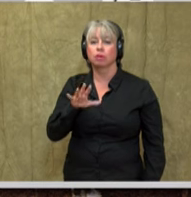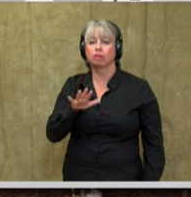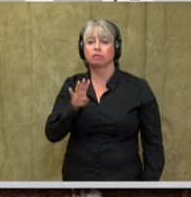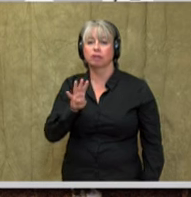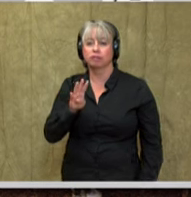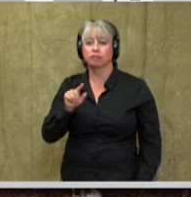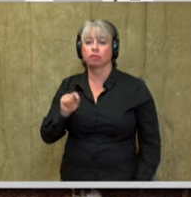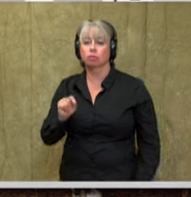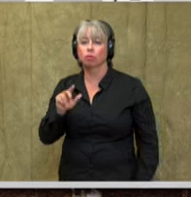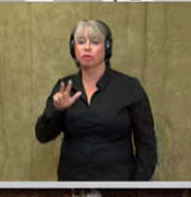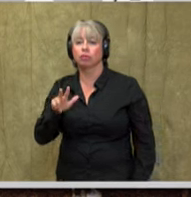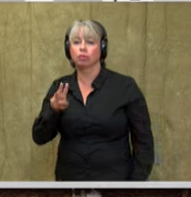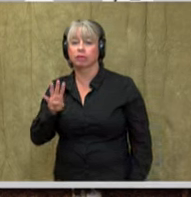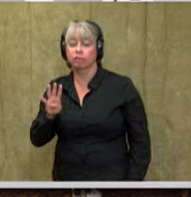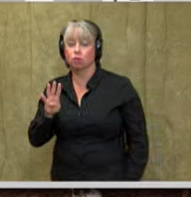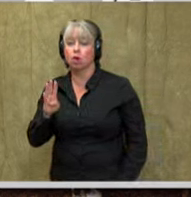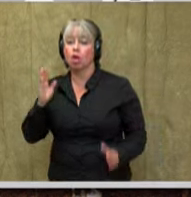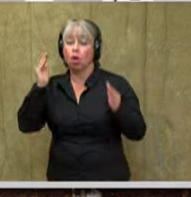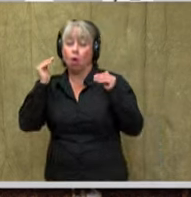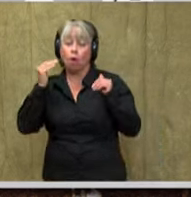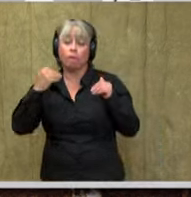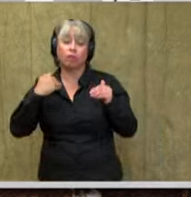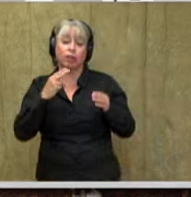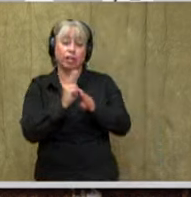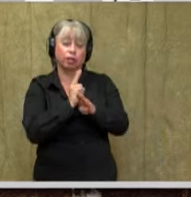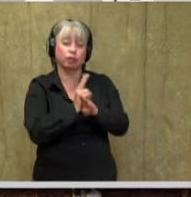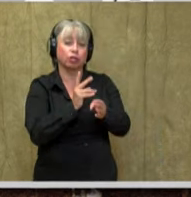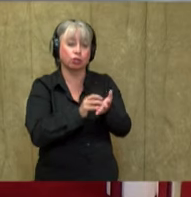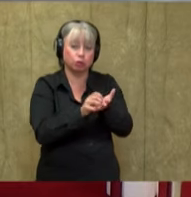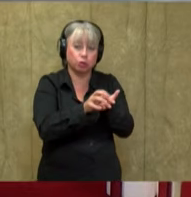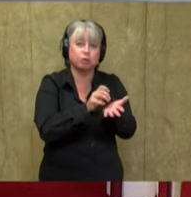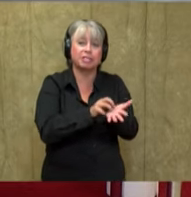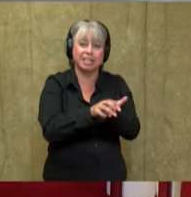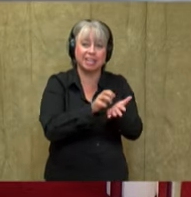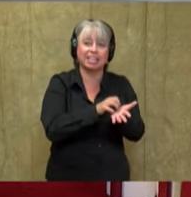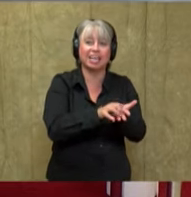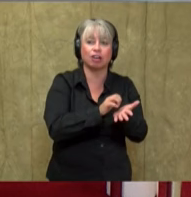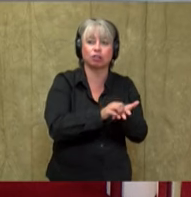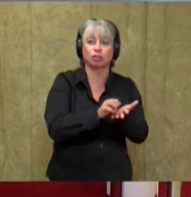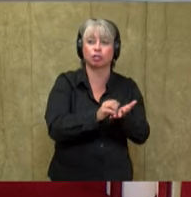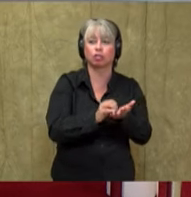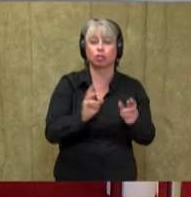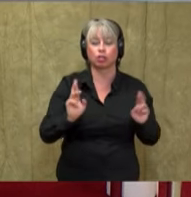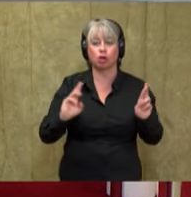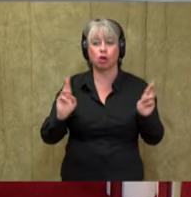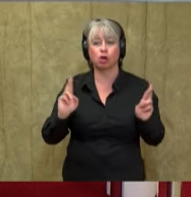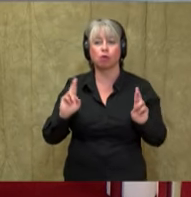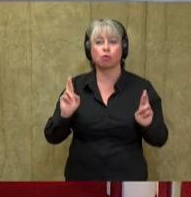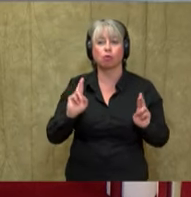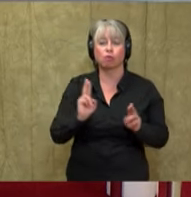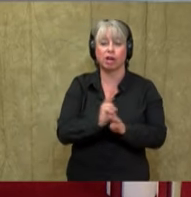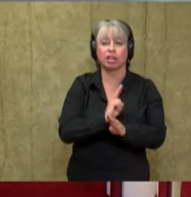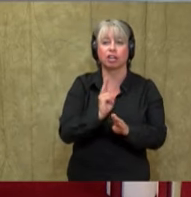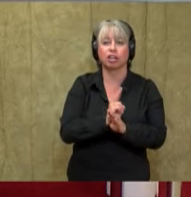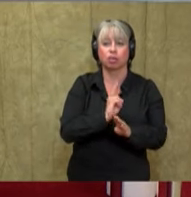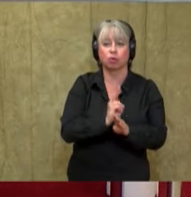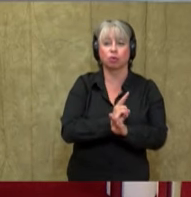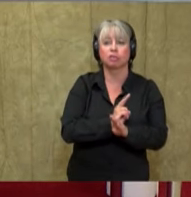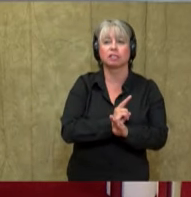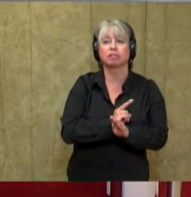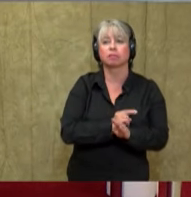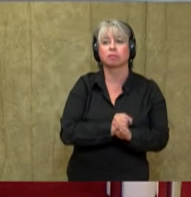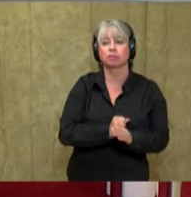254.34. Hopefully you have a calculator handy. If you have a cell phone that has a calculator, or you have just a four function, or